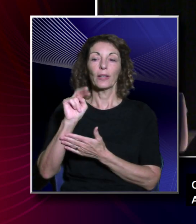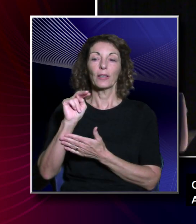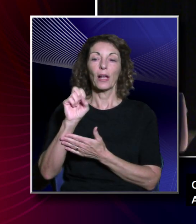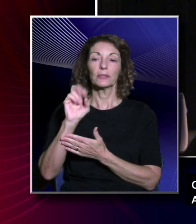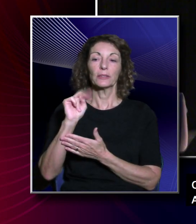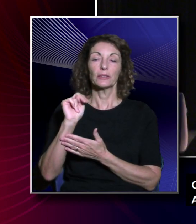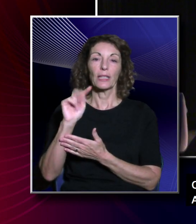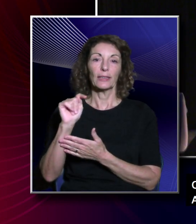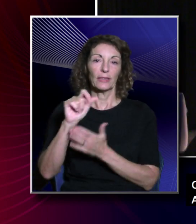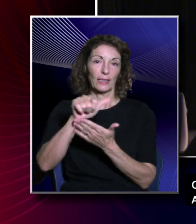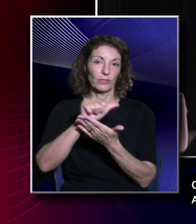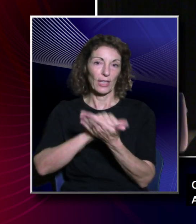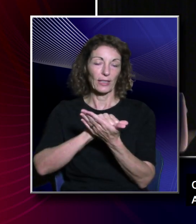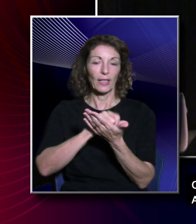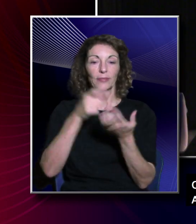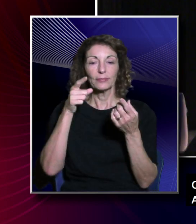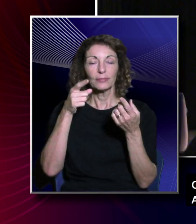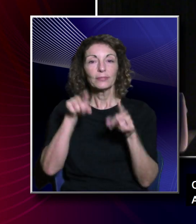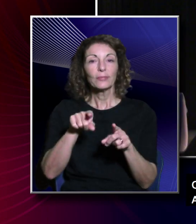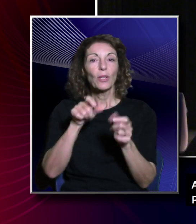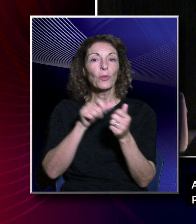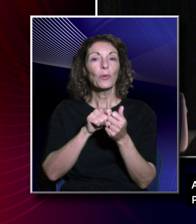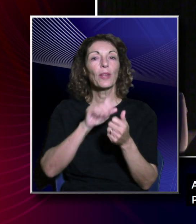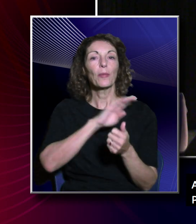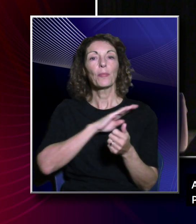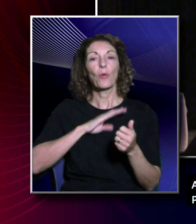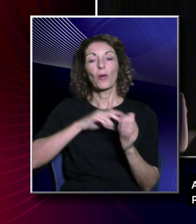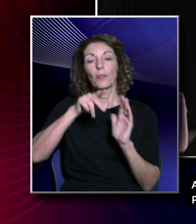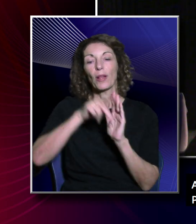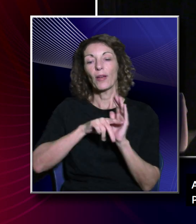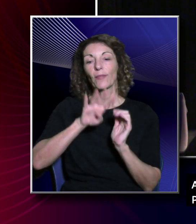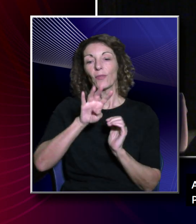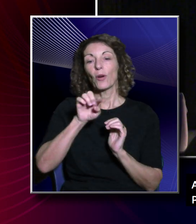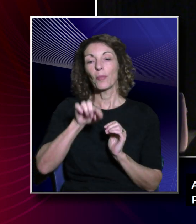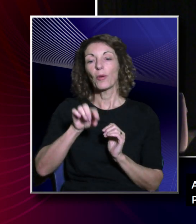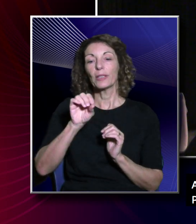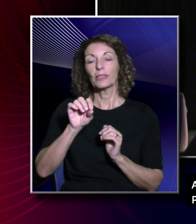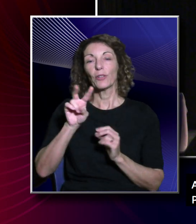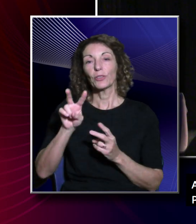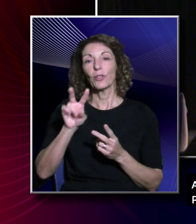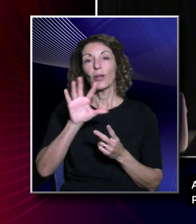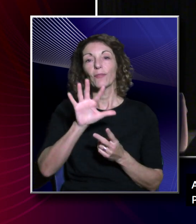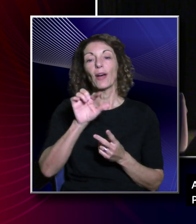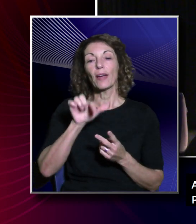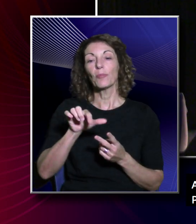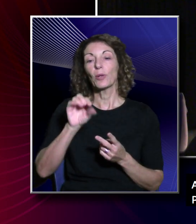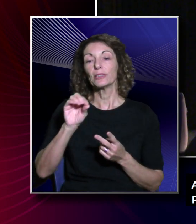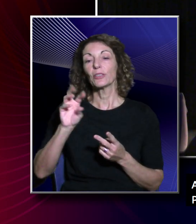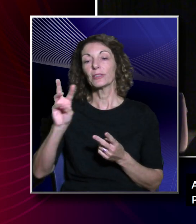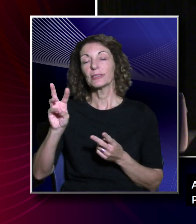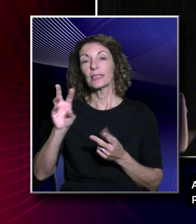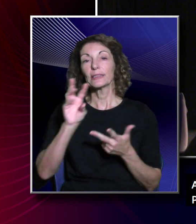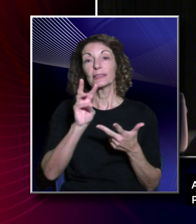with board policy to include items 4.02, 5.06, 6.01, and 6.03.